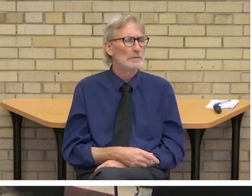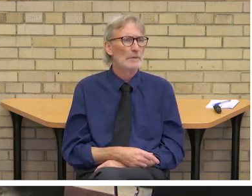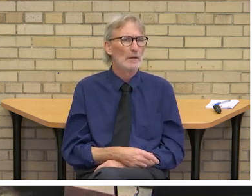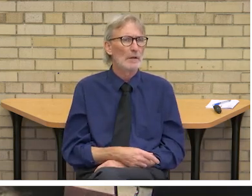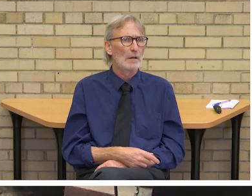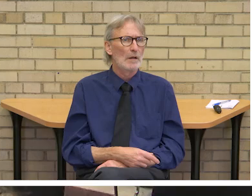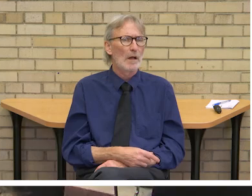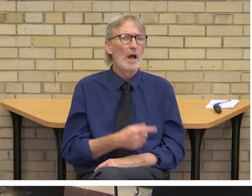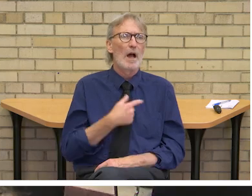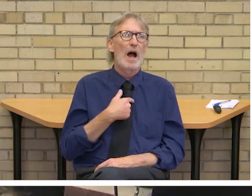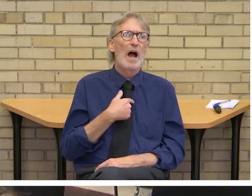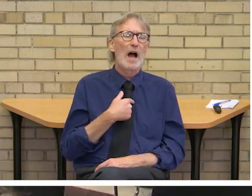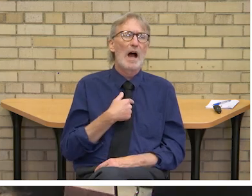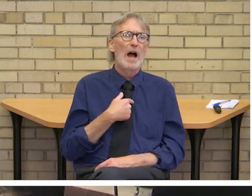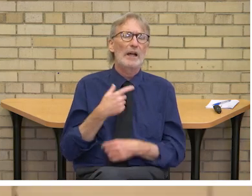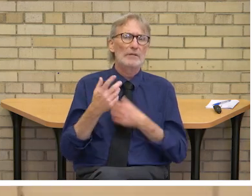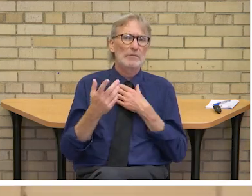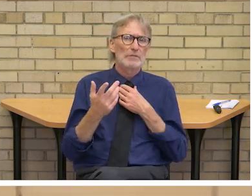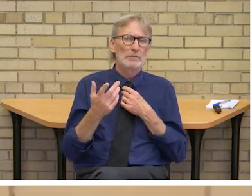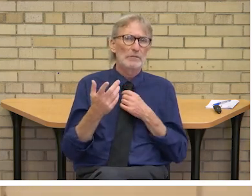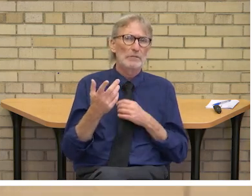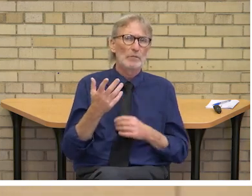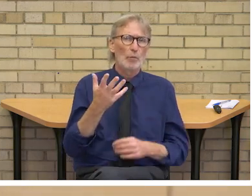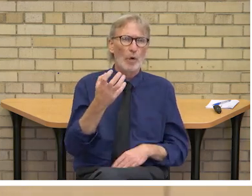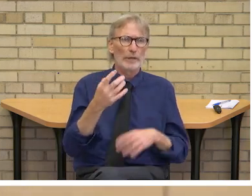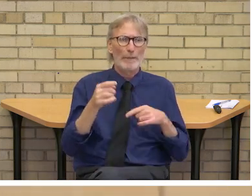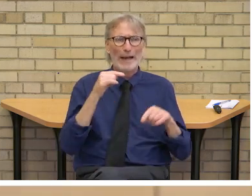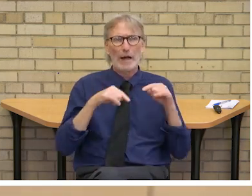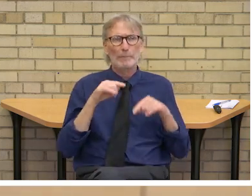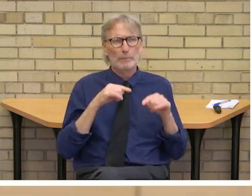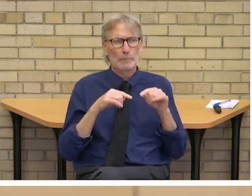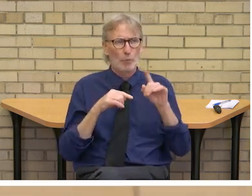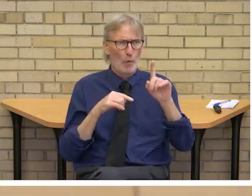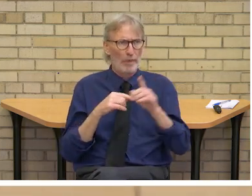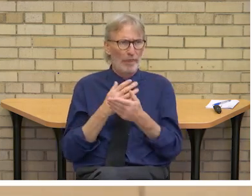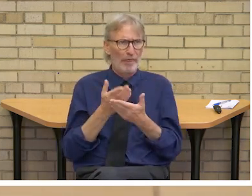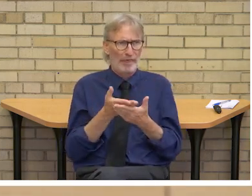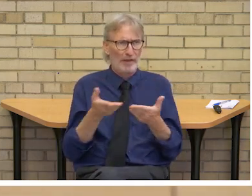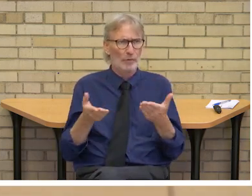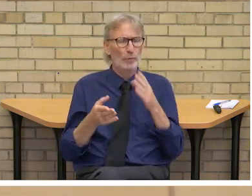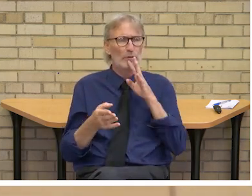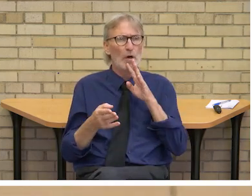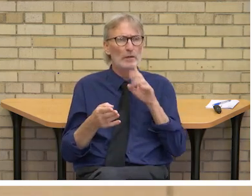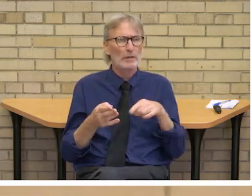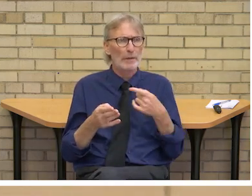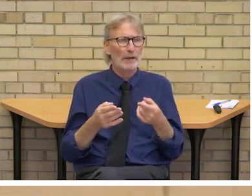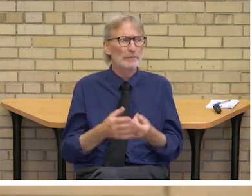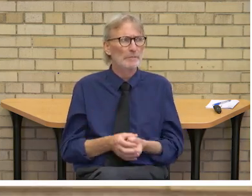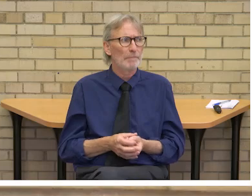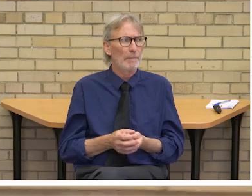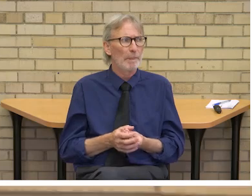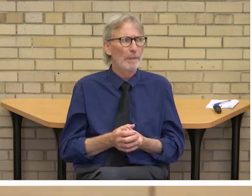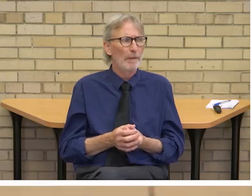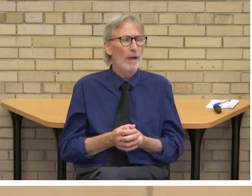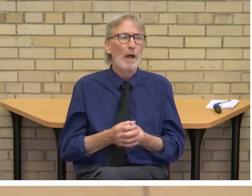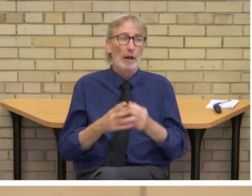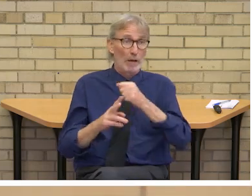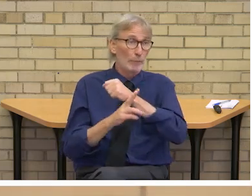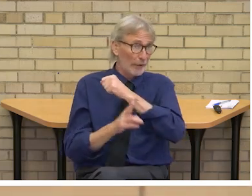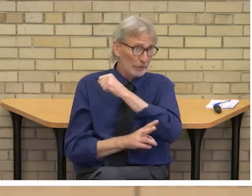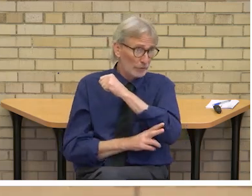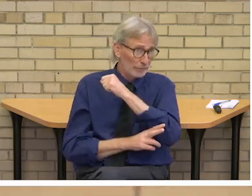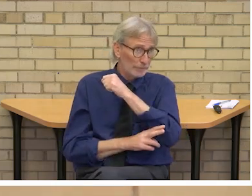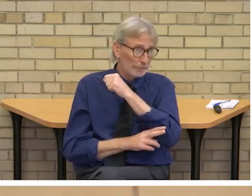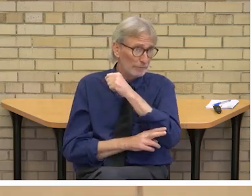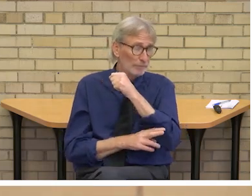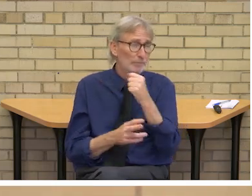I just wanted to kind of circle back to one thing we've talked about a little bit. When we're doing these bridge projects, I